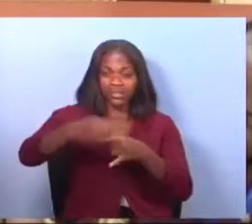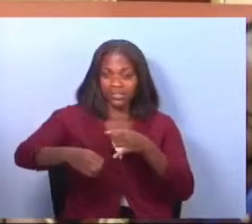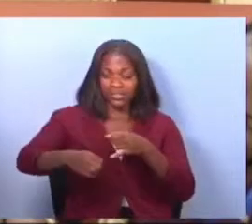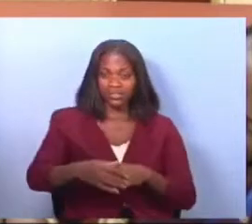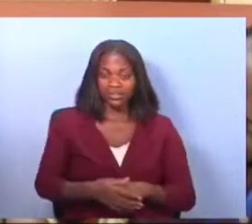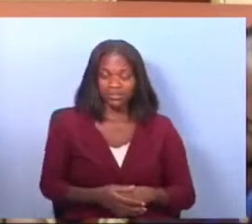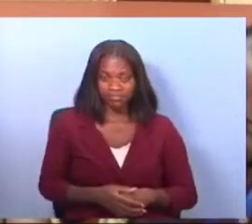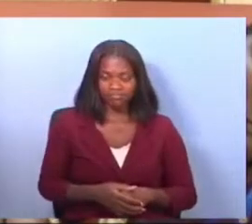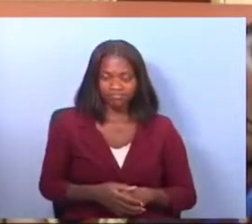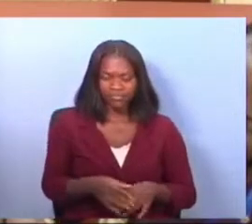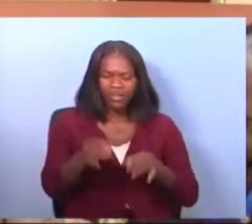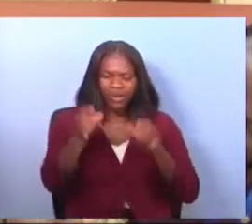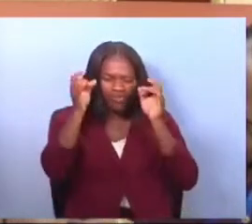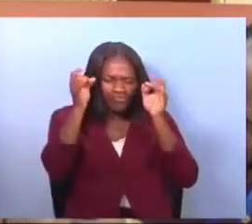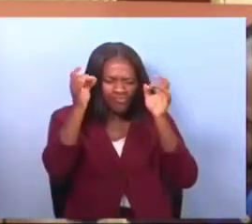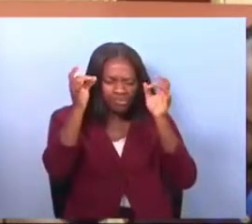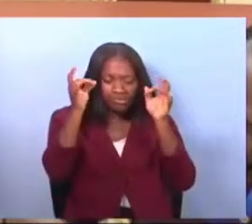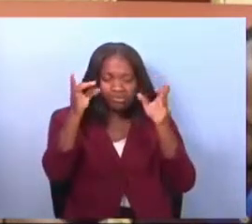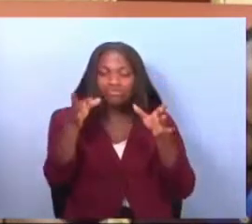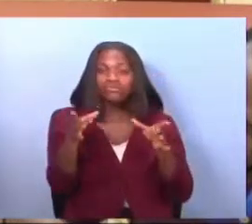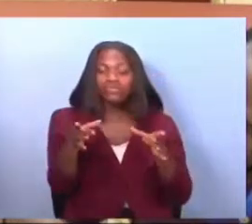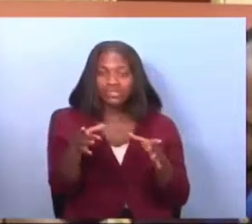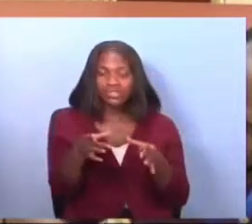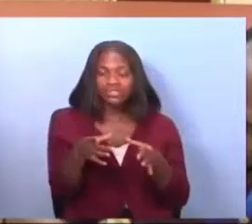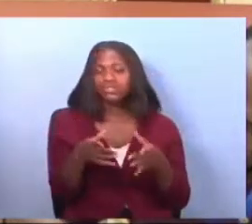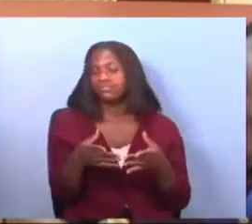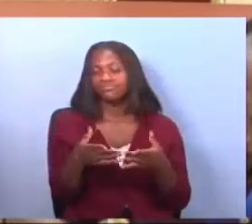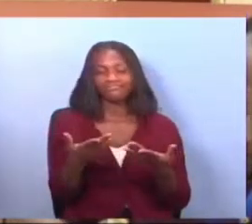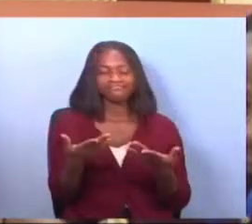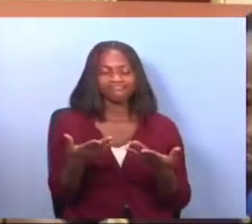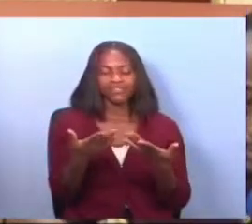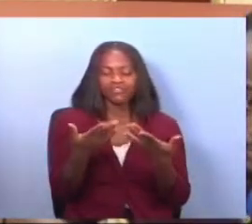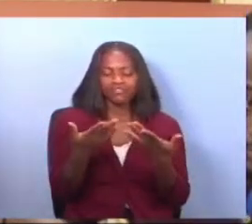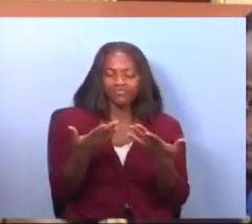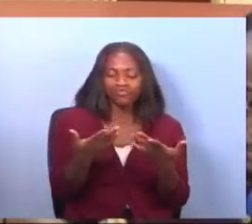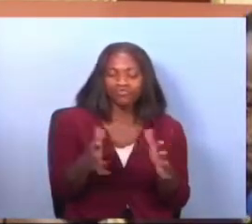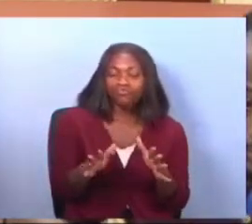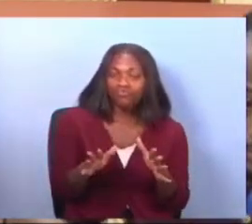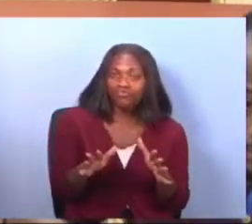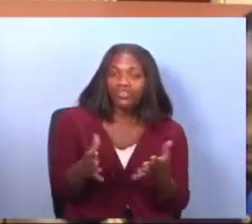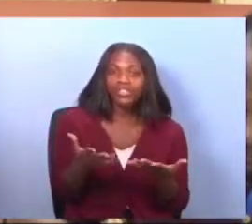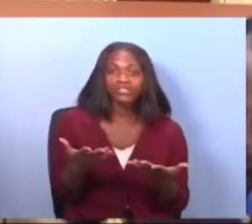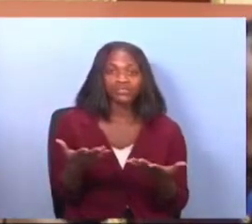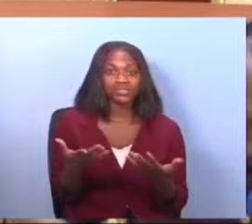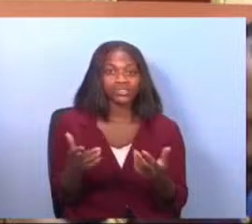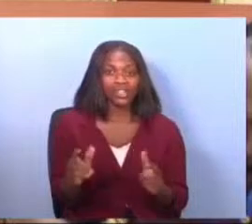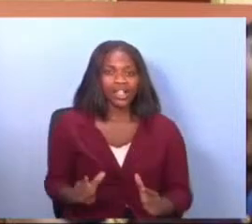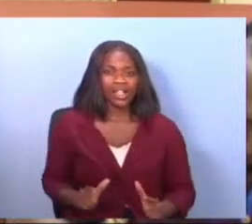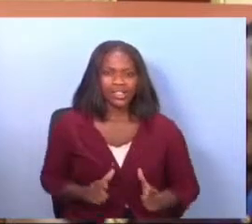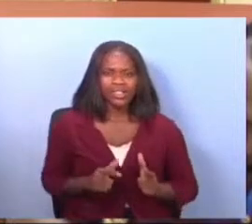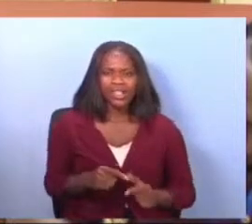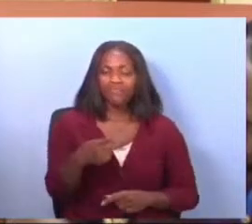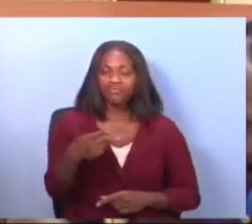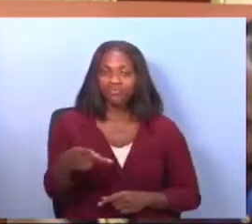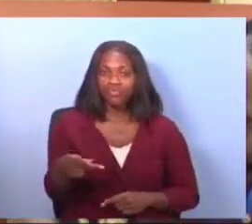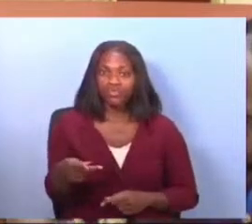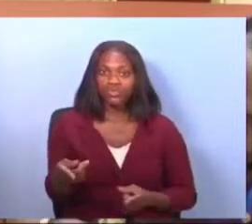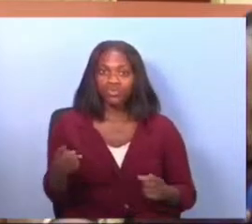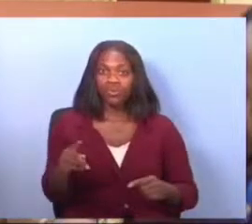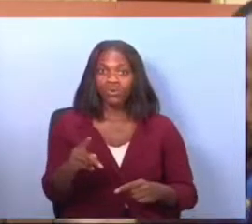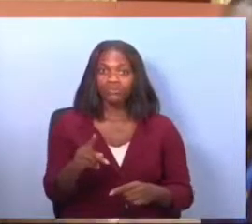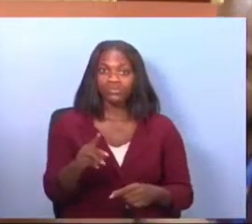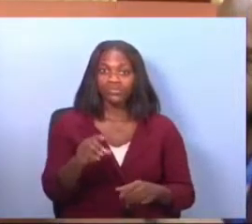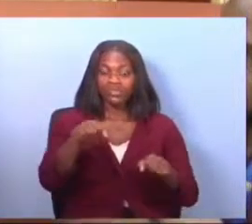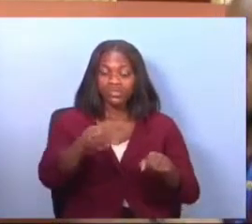the risks of loss of biodiversity, crop losses, displacement of communities due to the rising sea levels, and the rampant floods